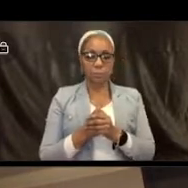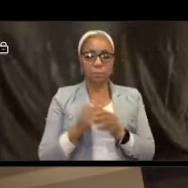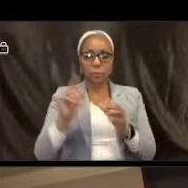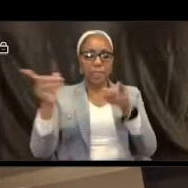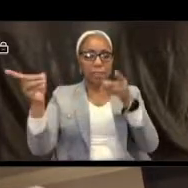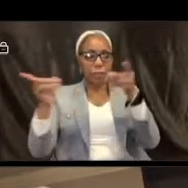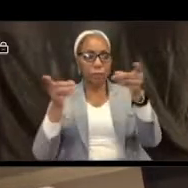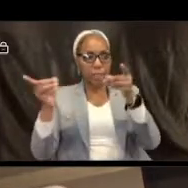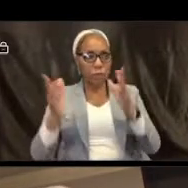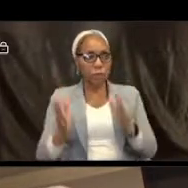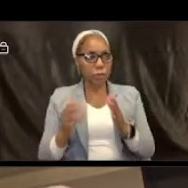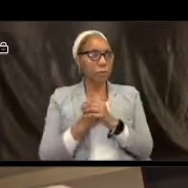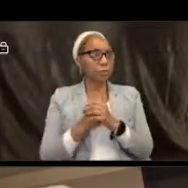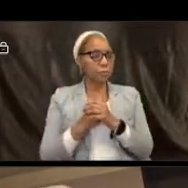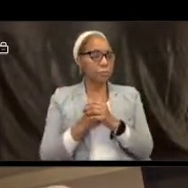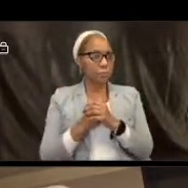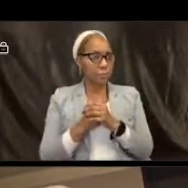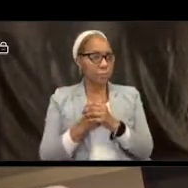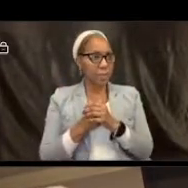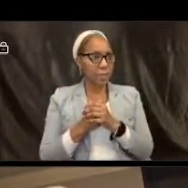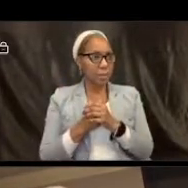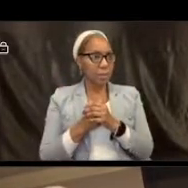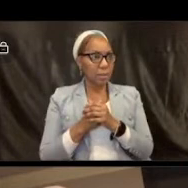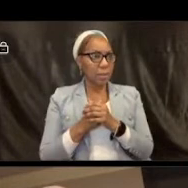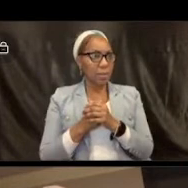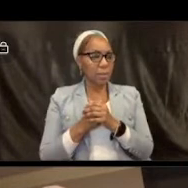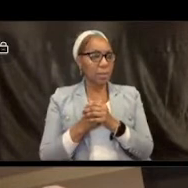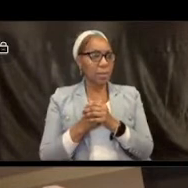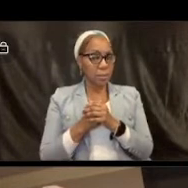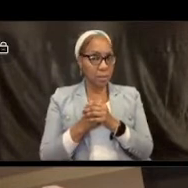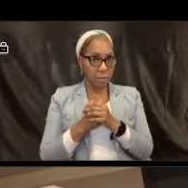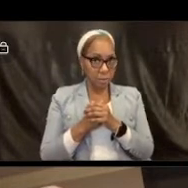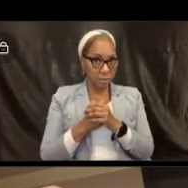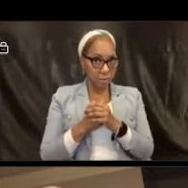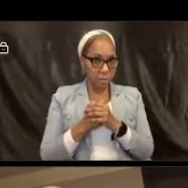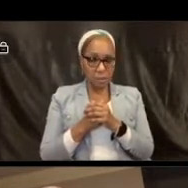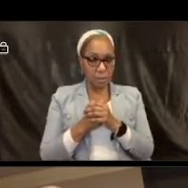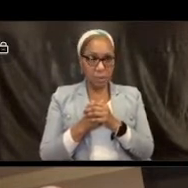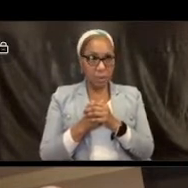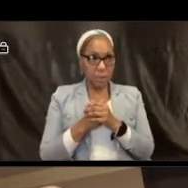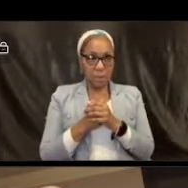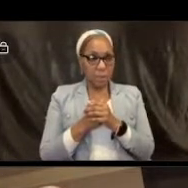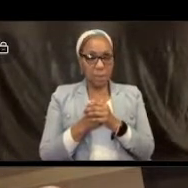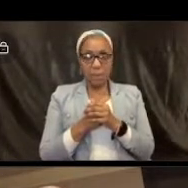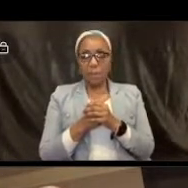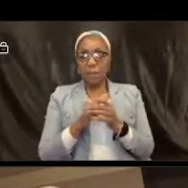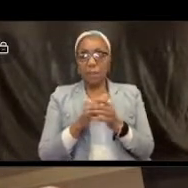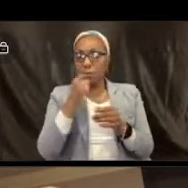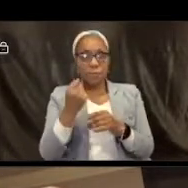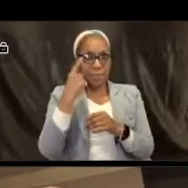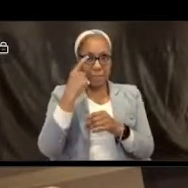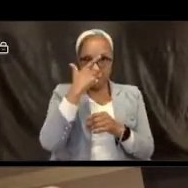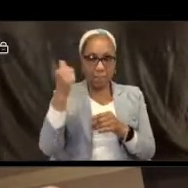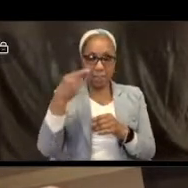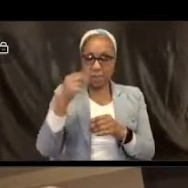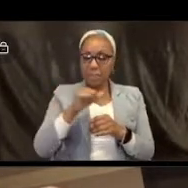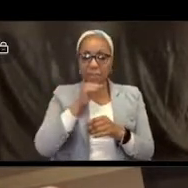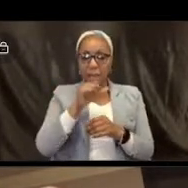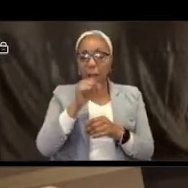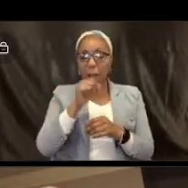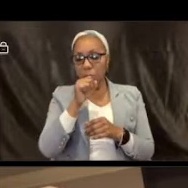Director, Colin. do I need to recuse from the first one there? Since it's on consent agenda?